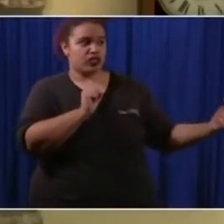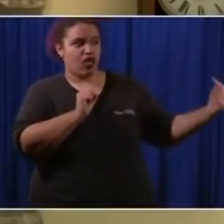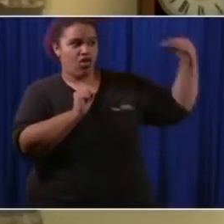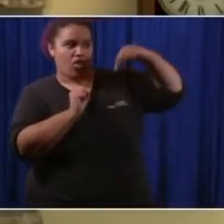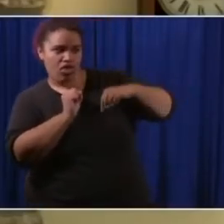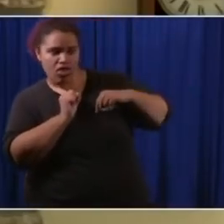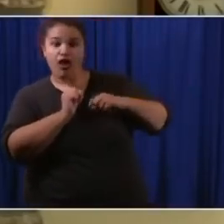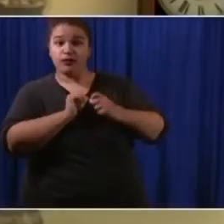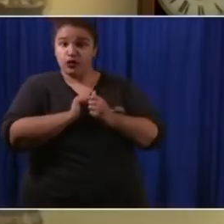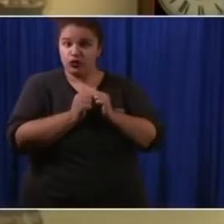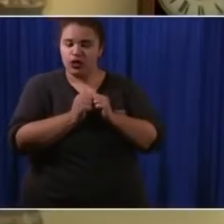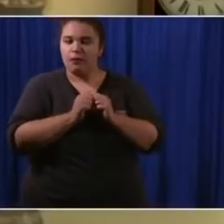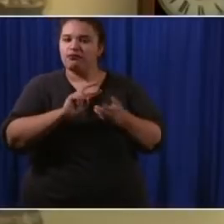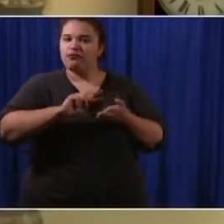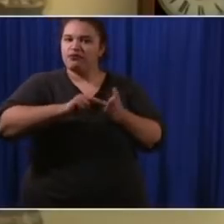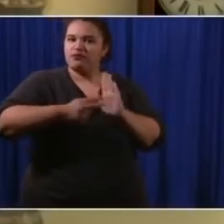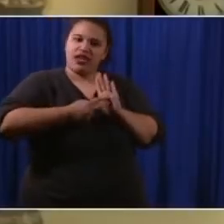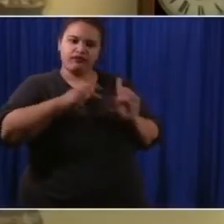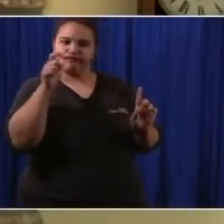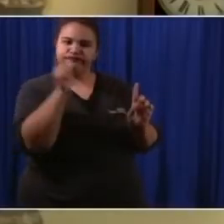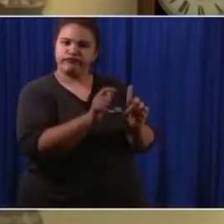hard to quarantine for 14 days.